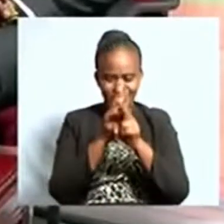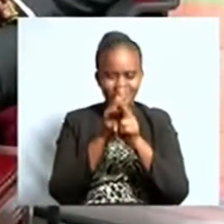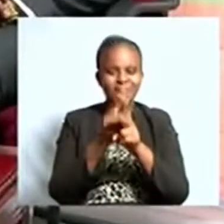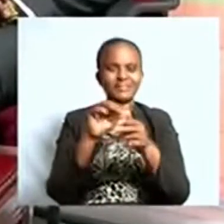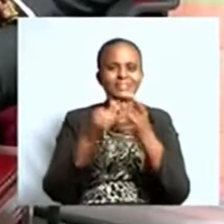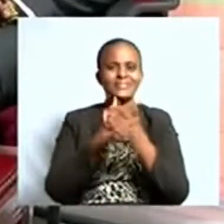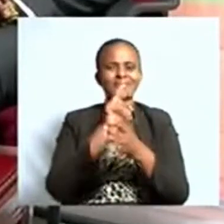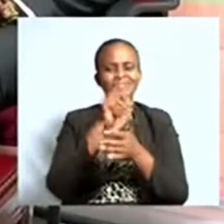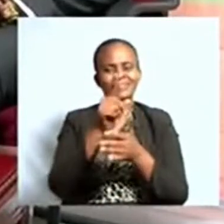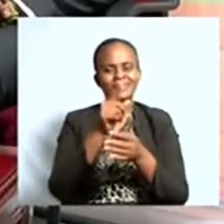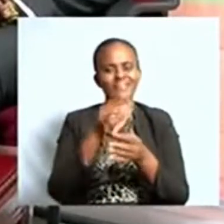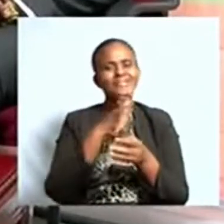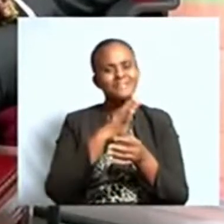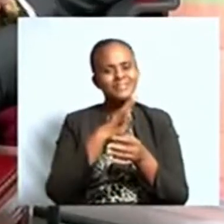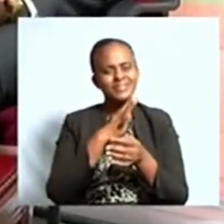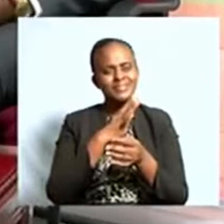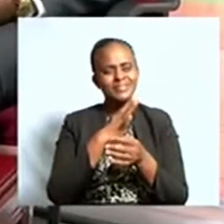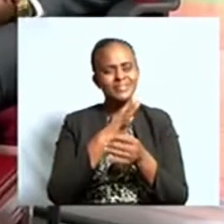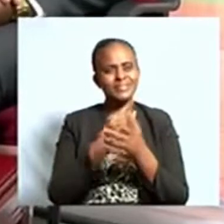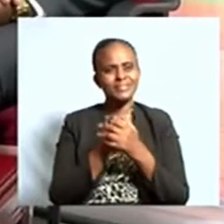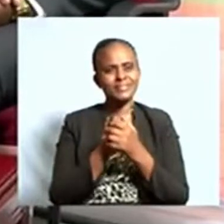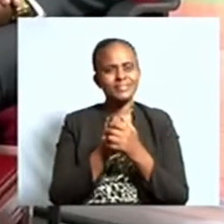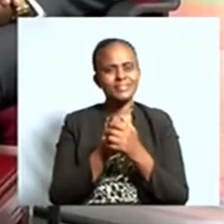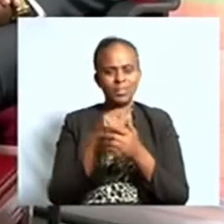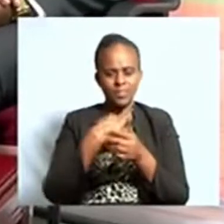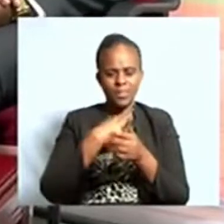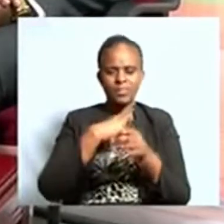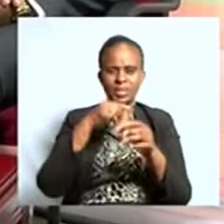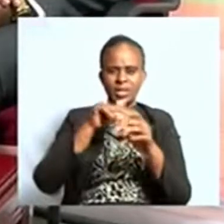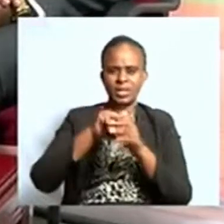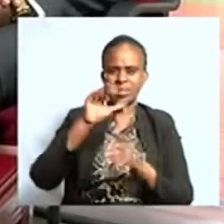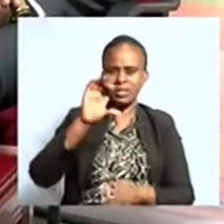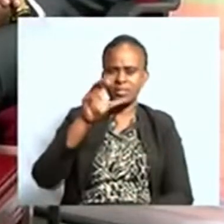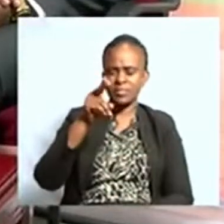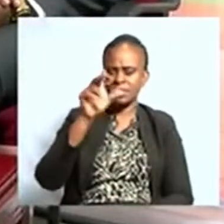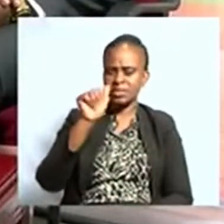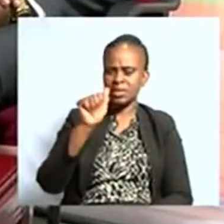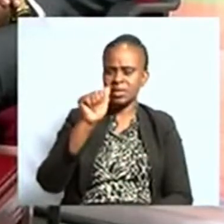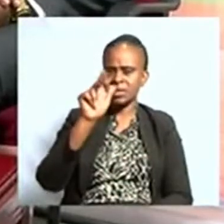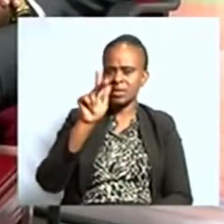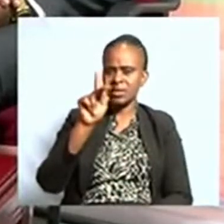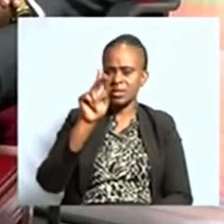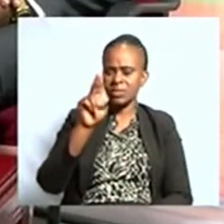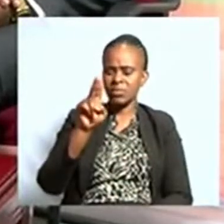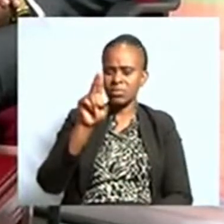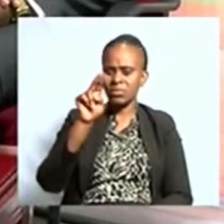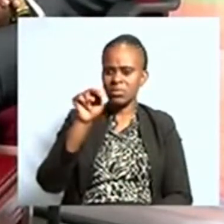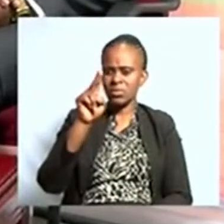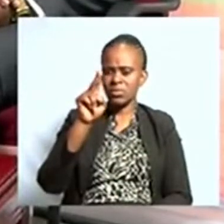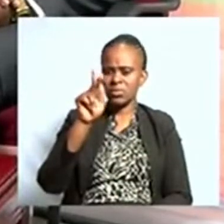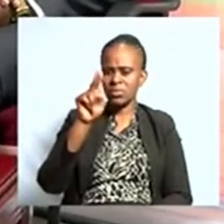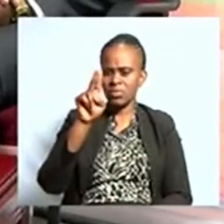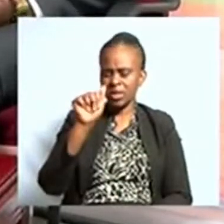How are you? Fine. Me, I'm at Kunkula Ward. I just want to give your attention to the road.